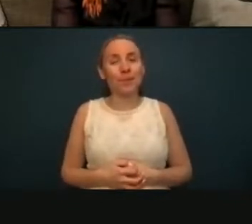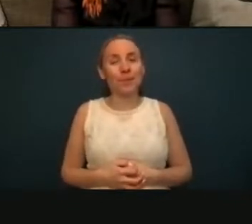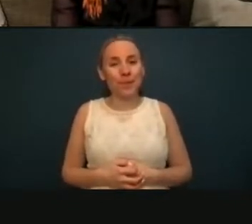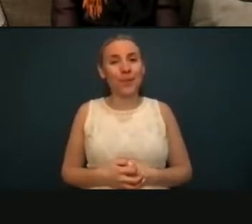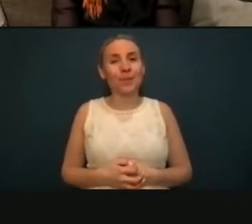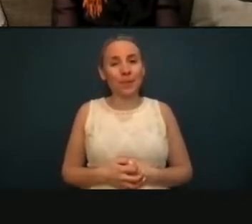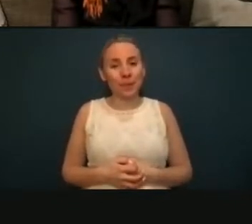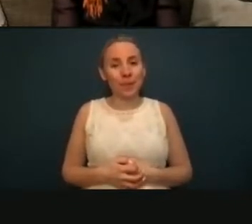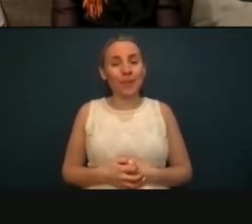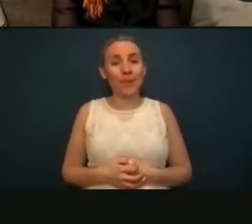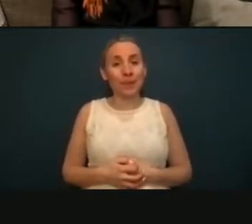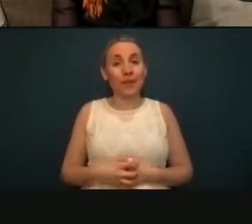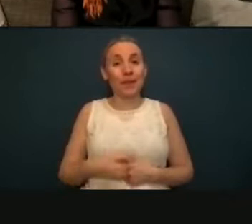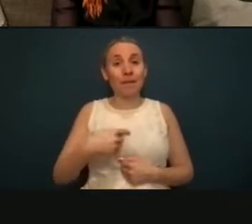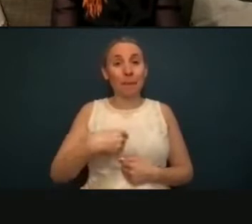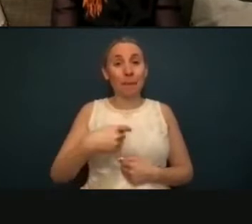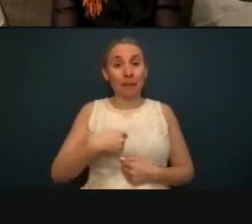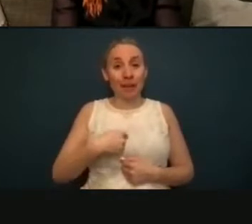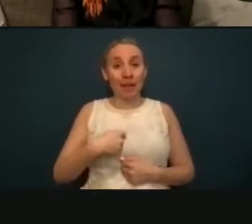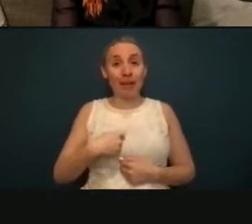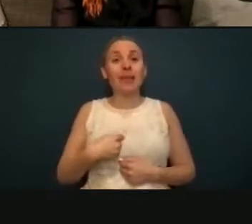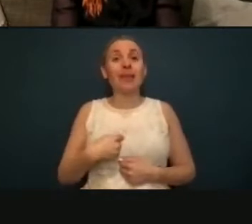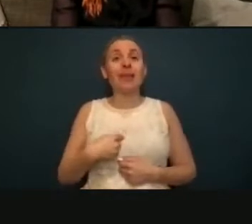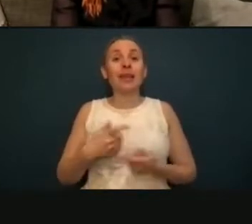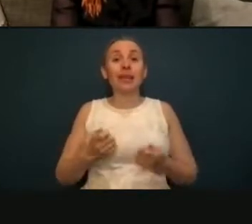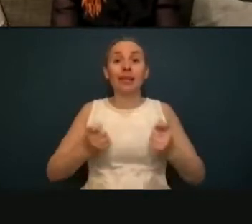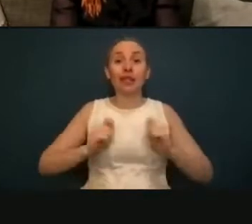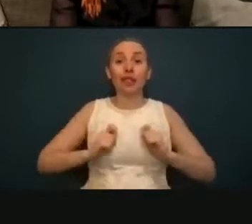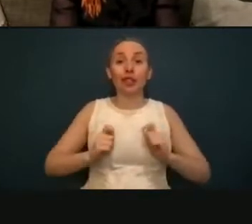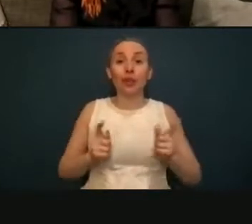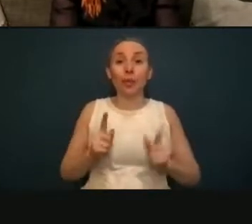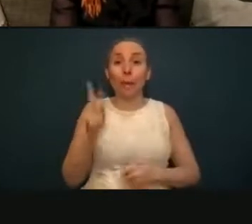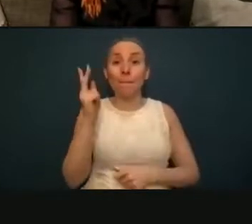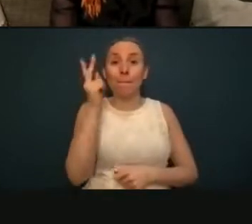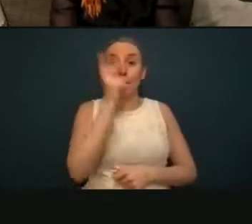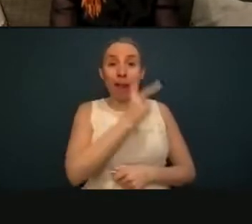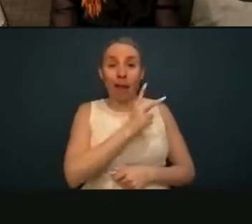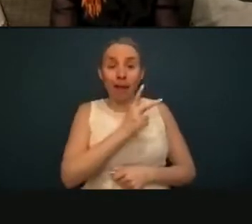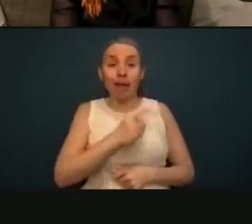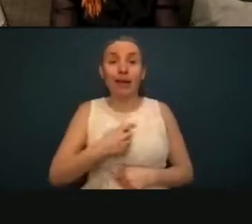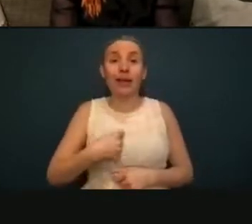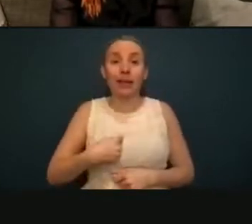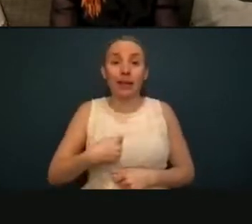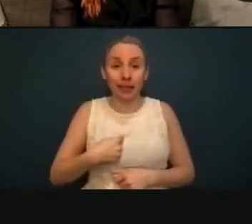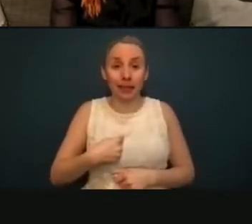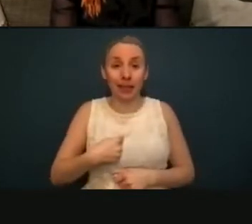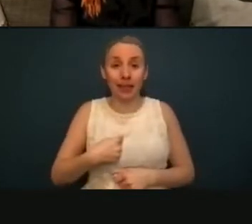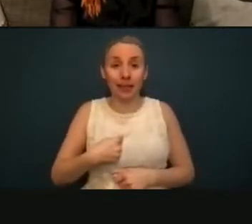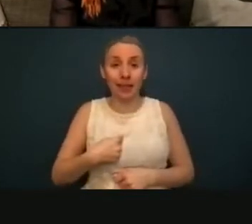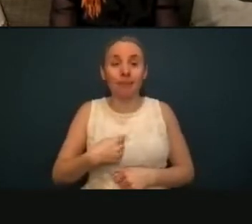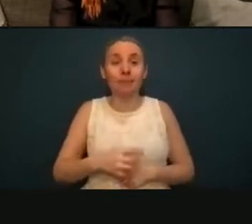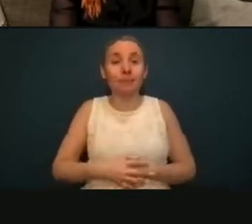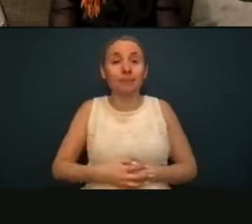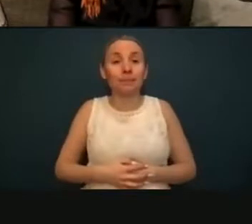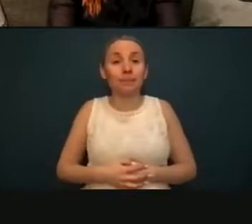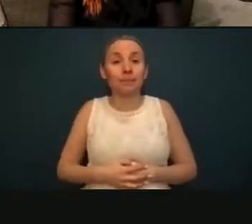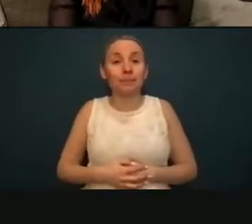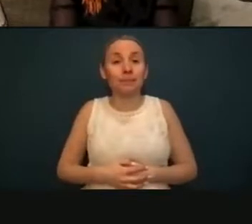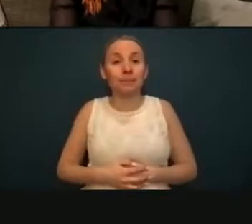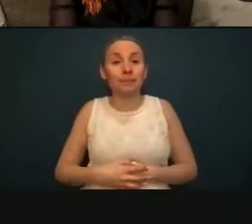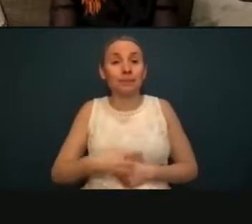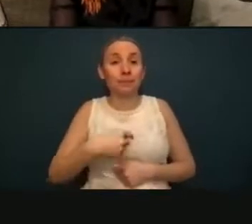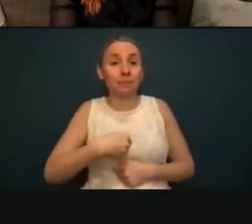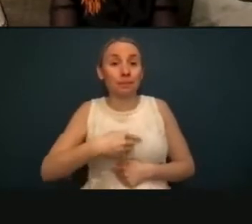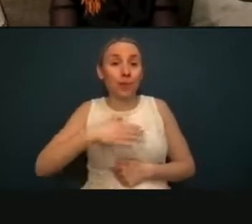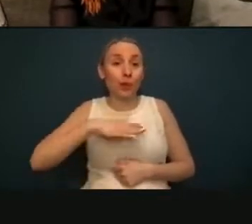my condition, for the blindness, I need and I want to learn different